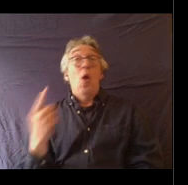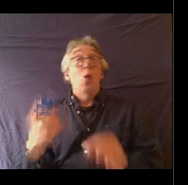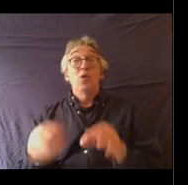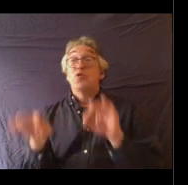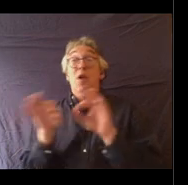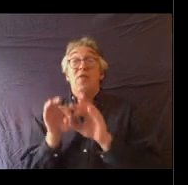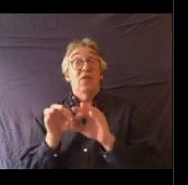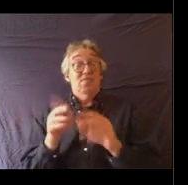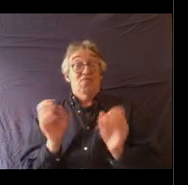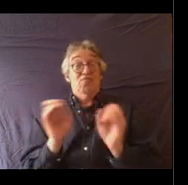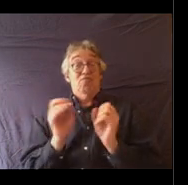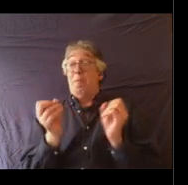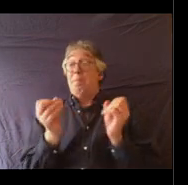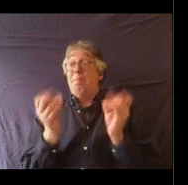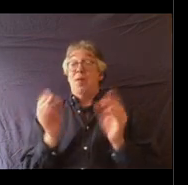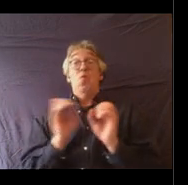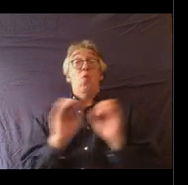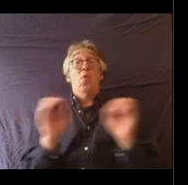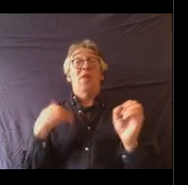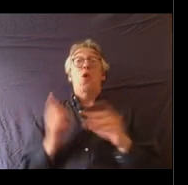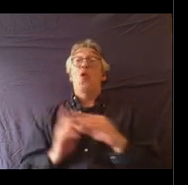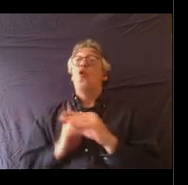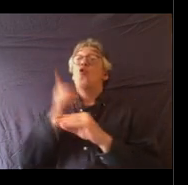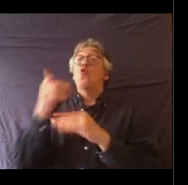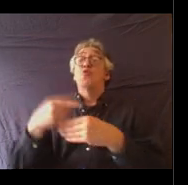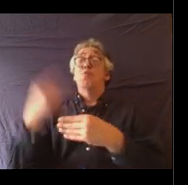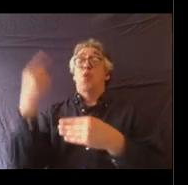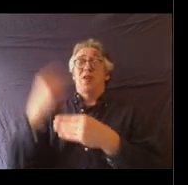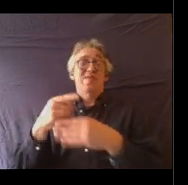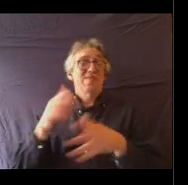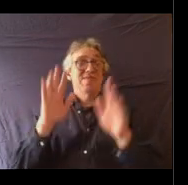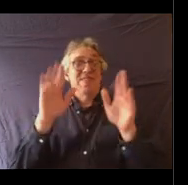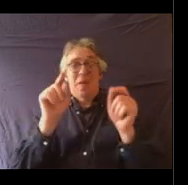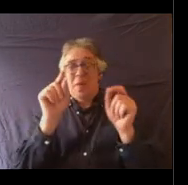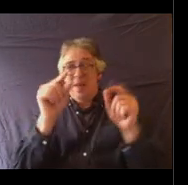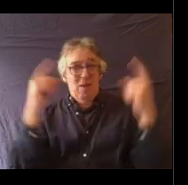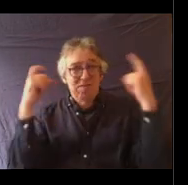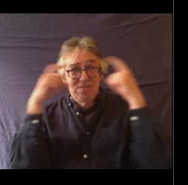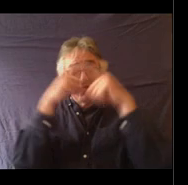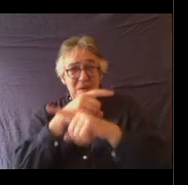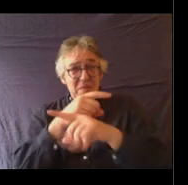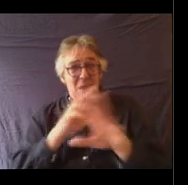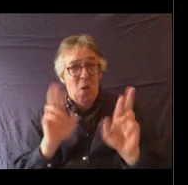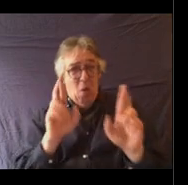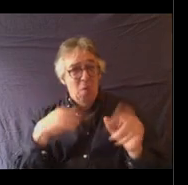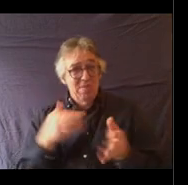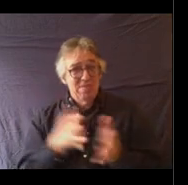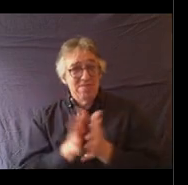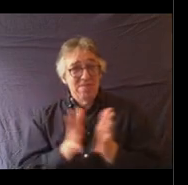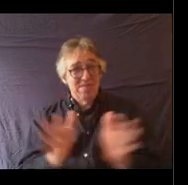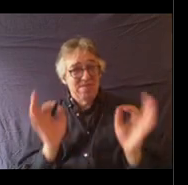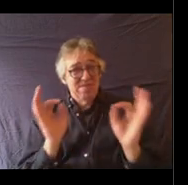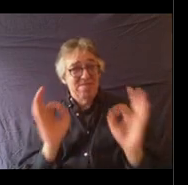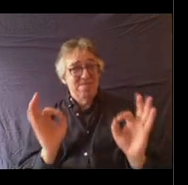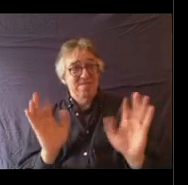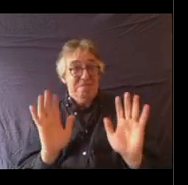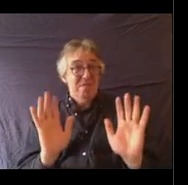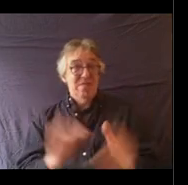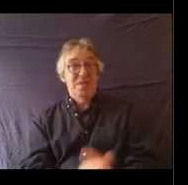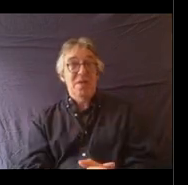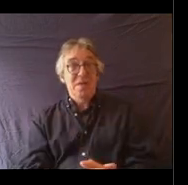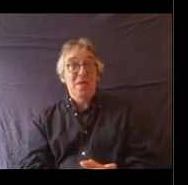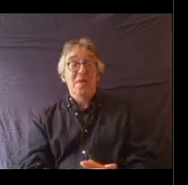cross-border dimension to it. I don't know, it's a little bit complicated, but I hope I explained it correctly. And when